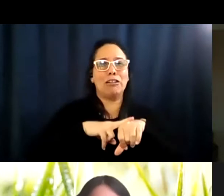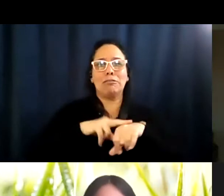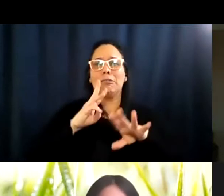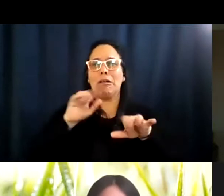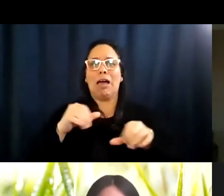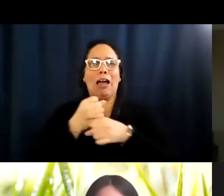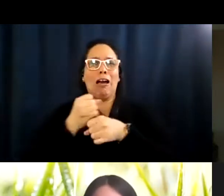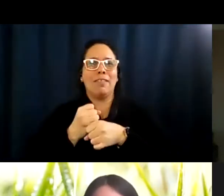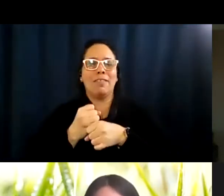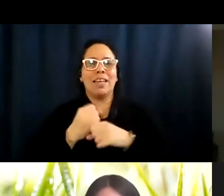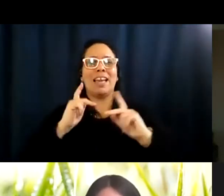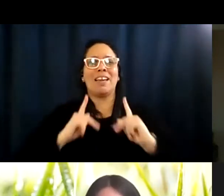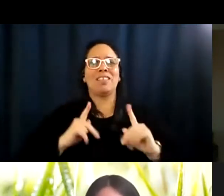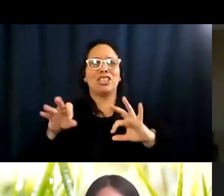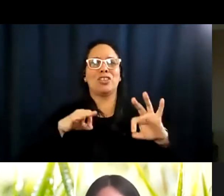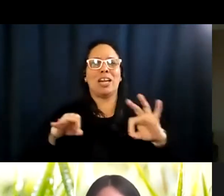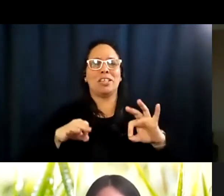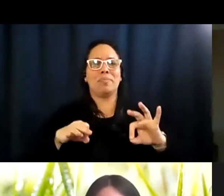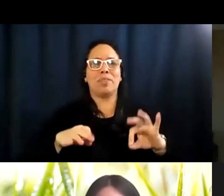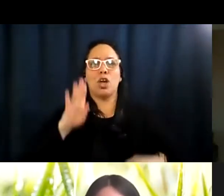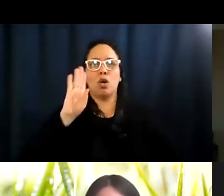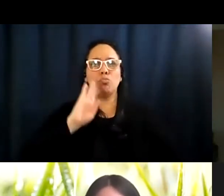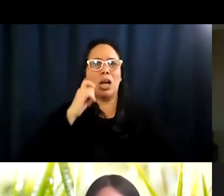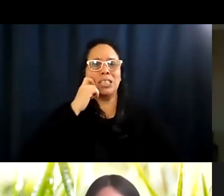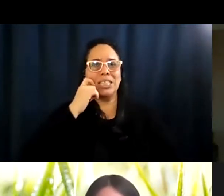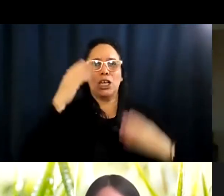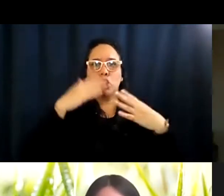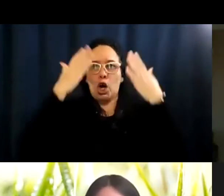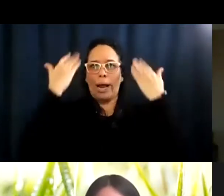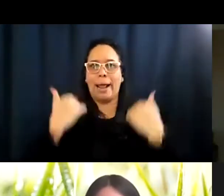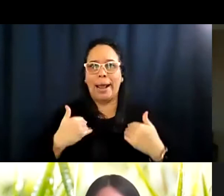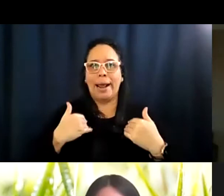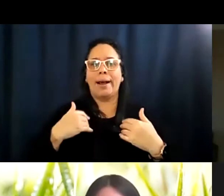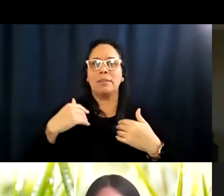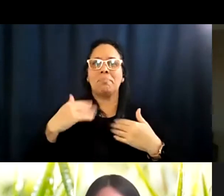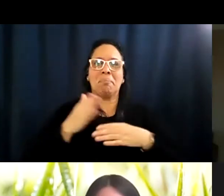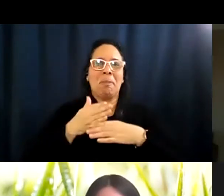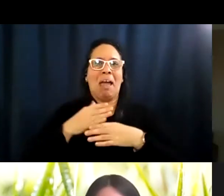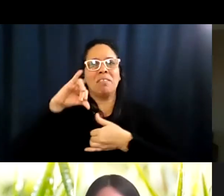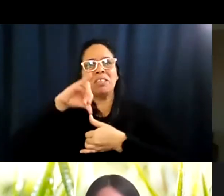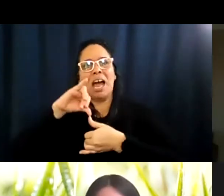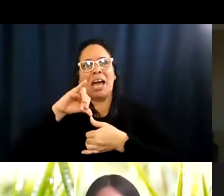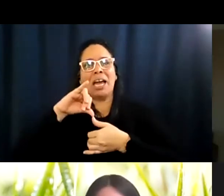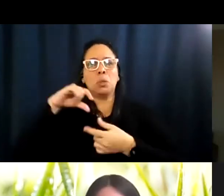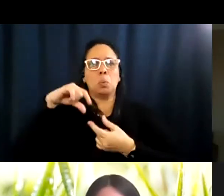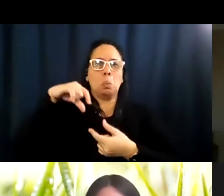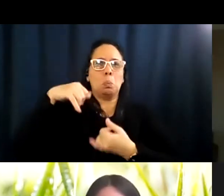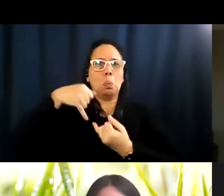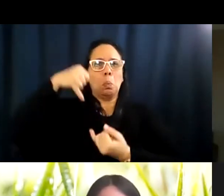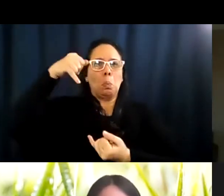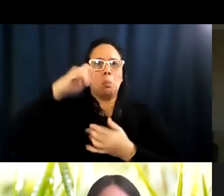Physical description: Professor Malone is brown skin with dark hair, average height, smaller build, and in her 30s.